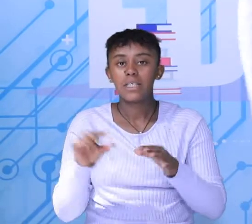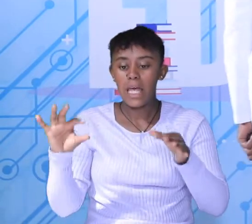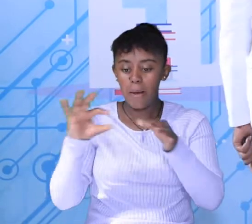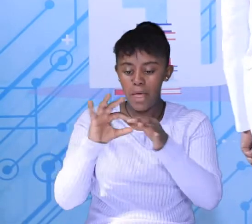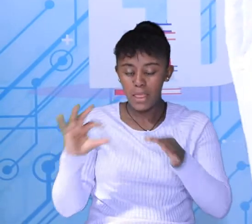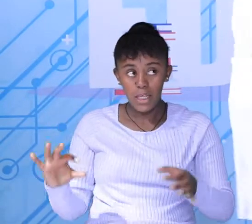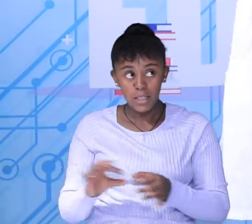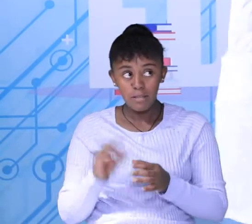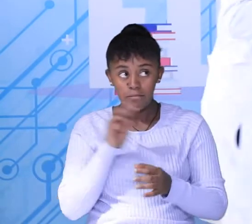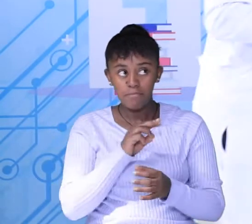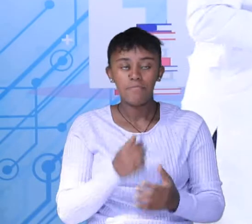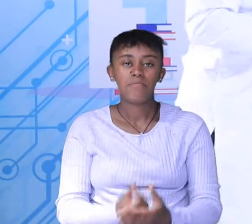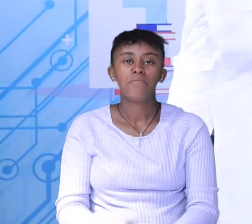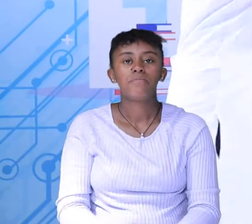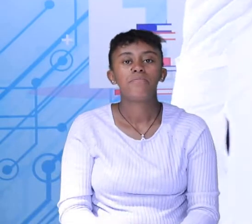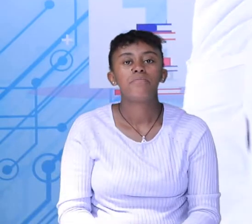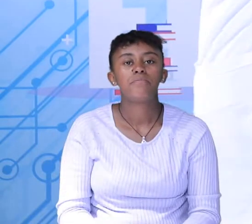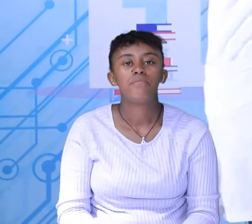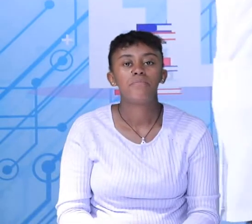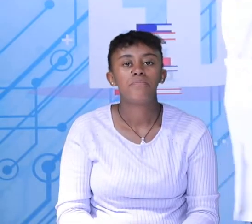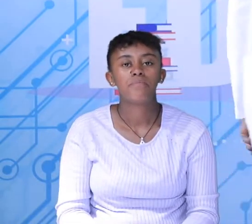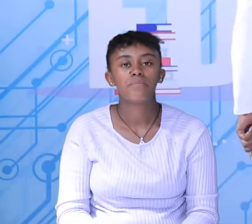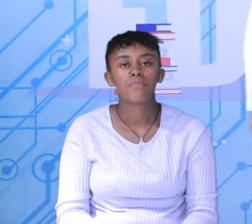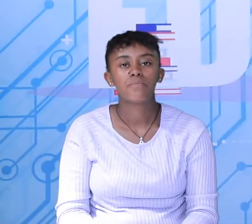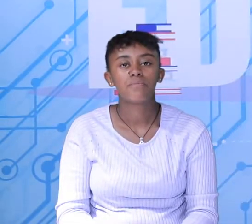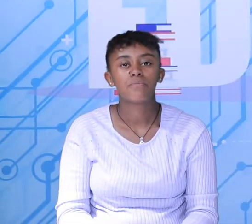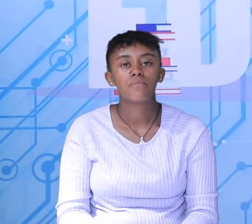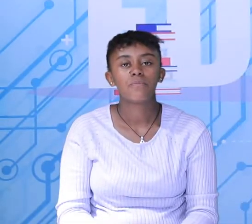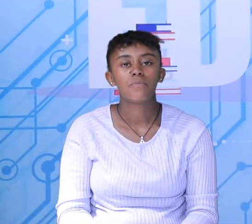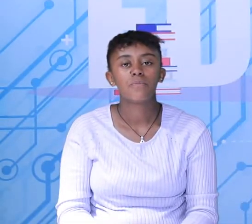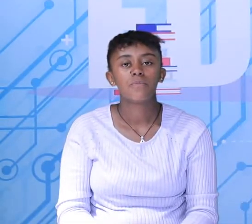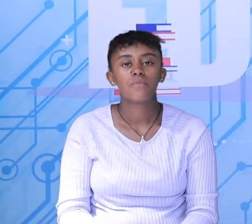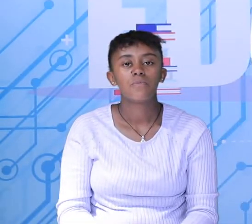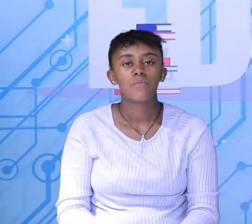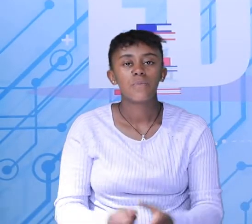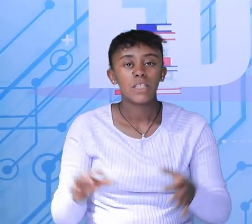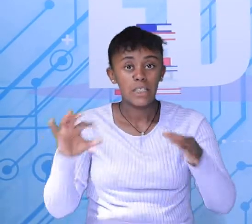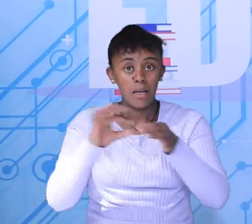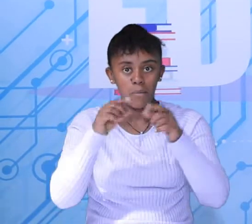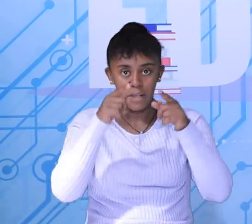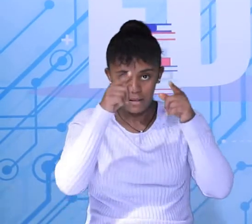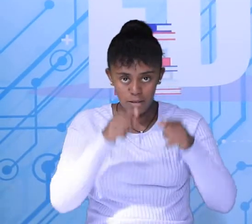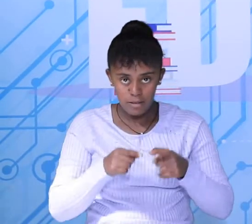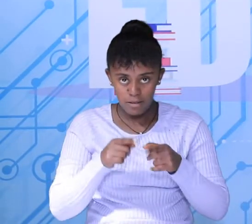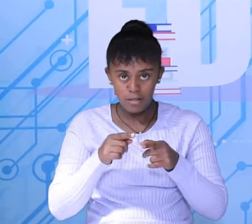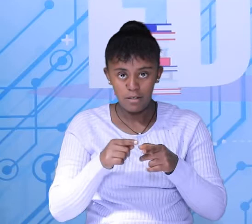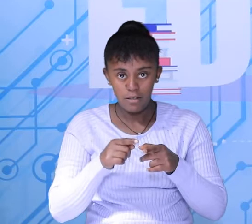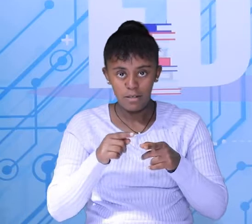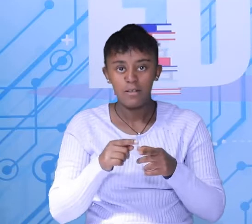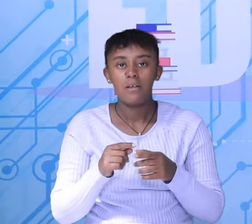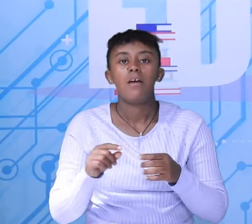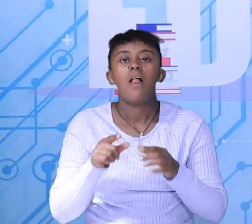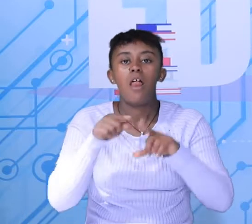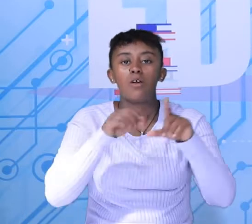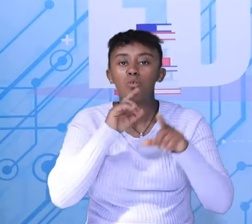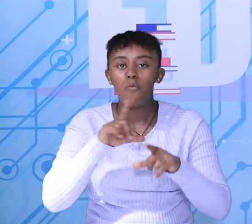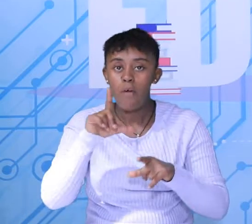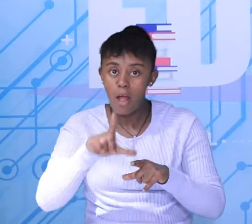force exerted on these wires. For example, in the case of A, there is a magnetic field which is acting